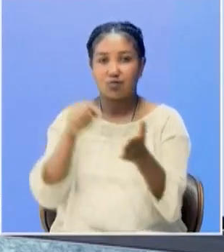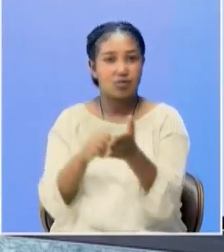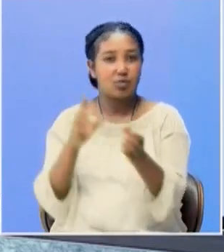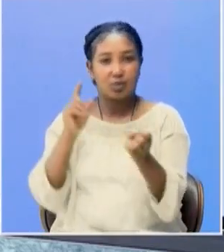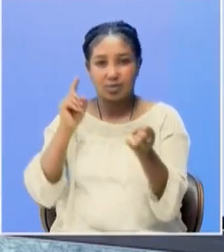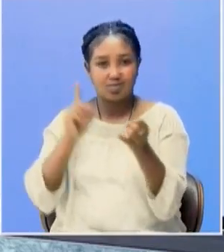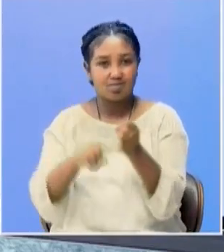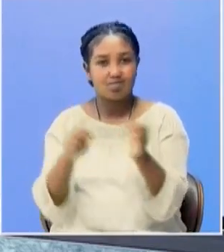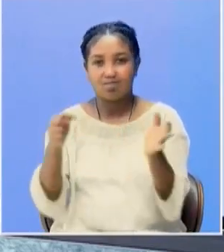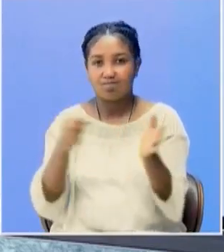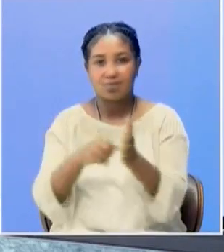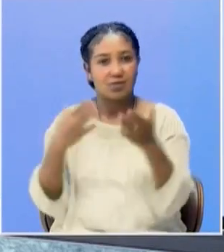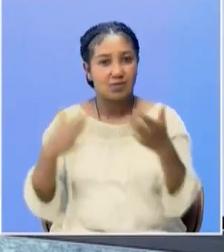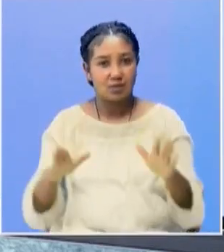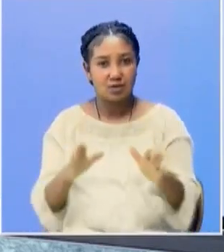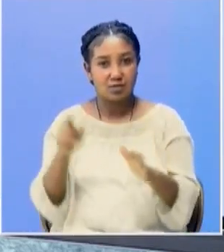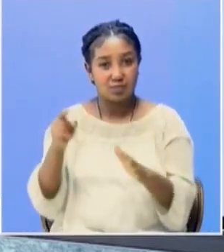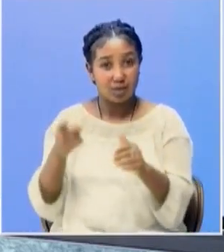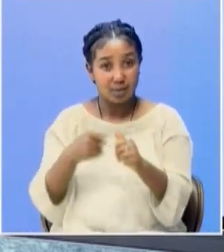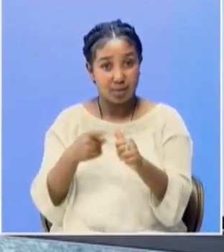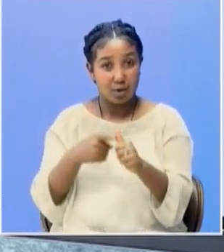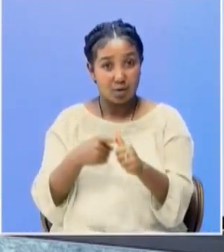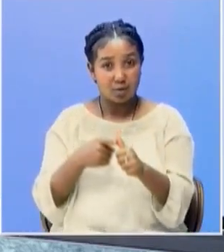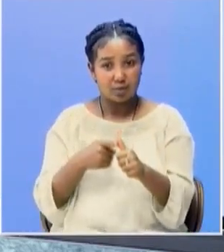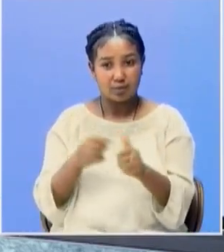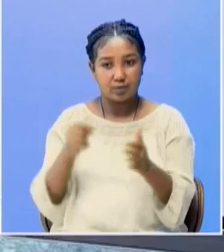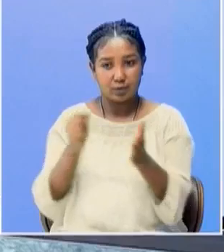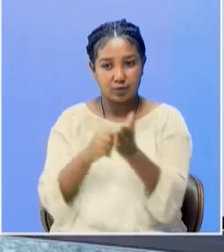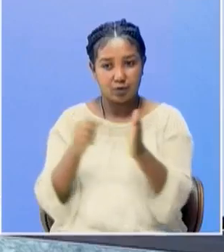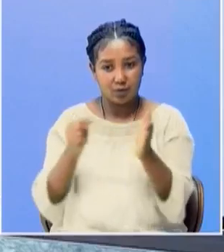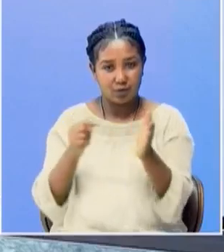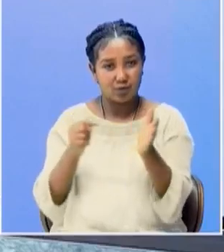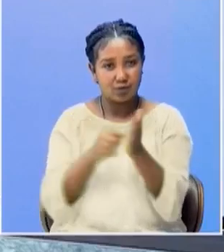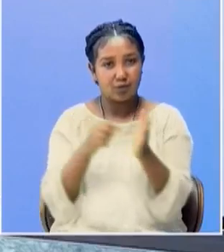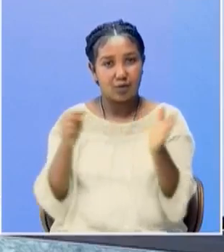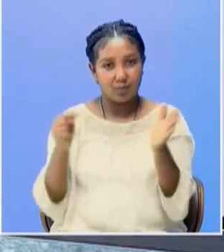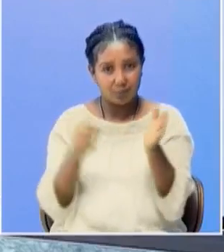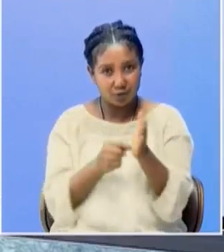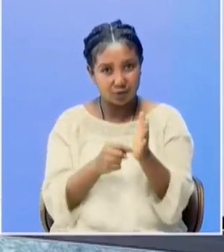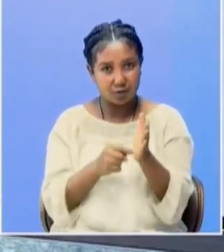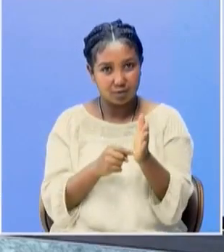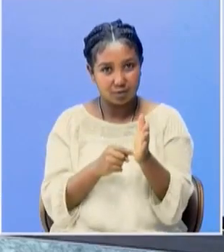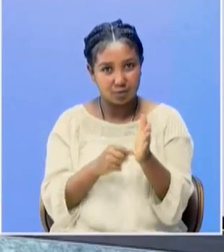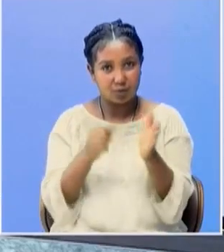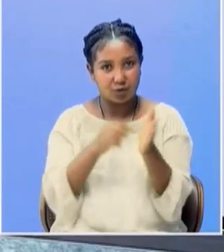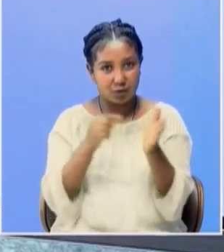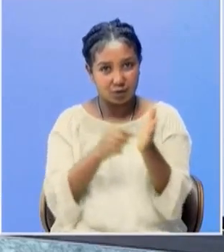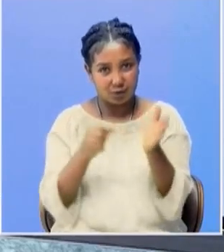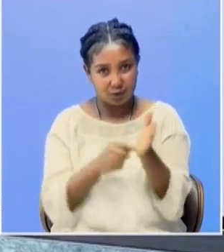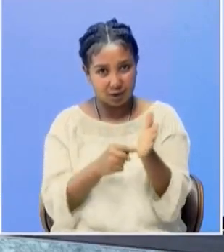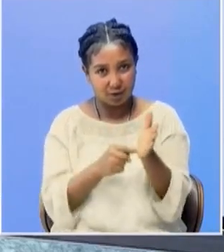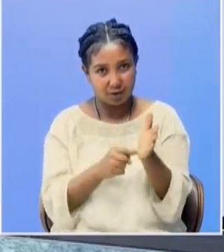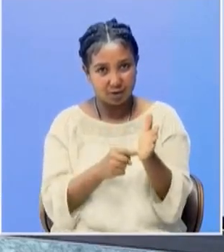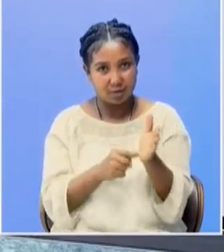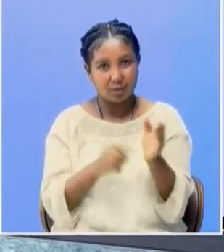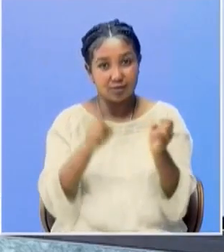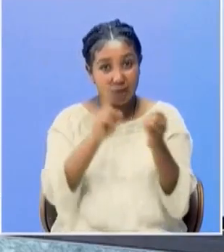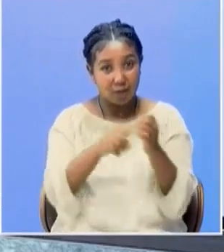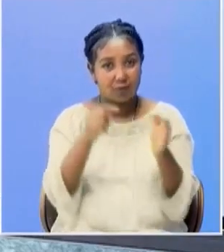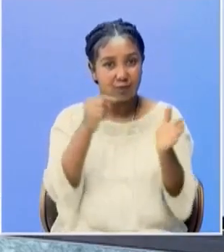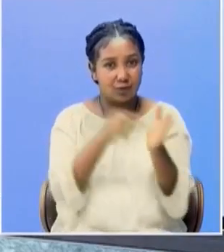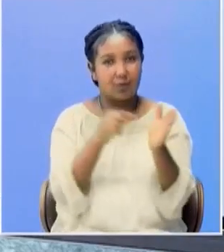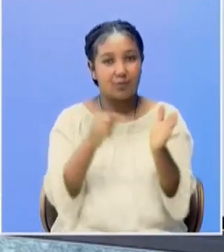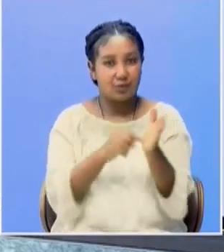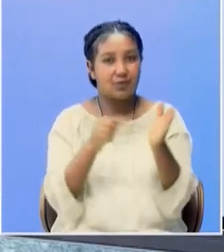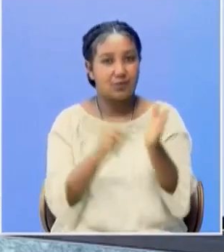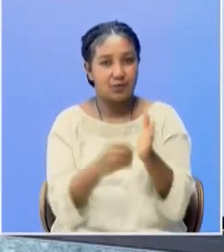or period. Okay, look, here's a full stop, here's a full stop, here's also the full stop. It should be ended in what? In full